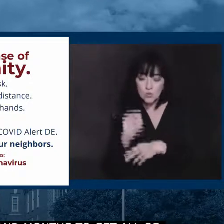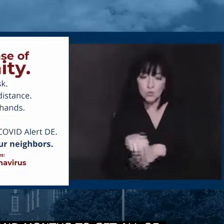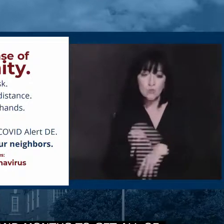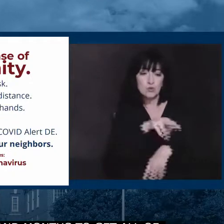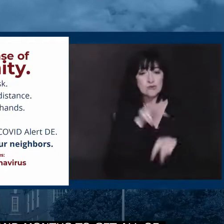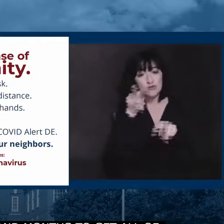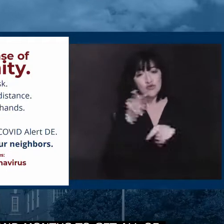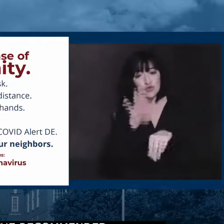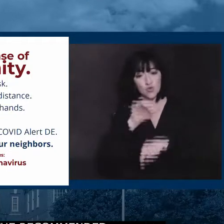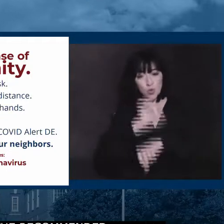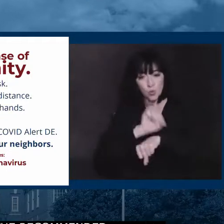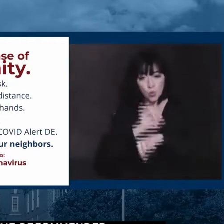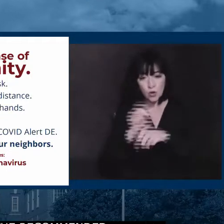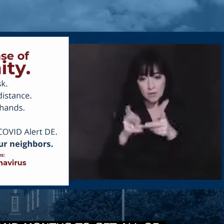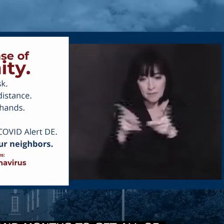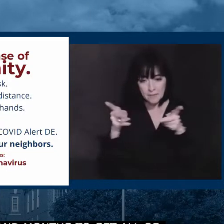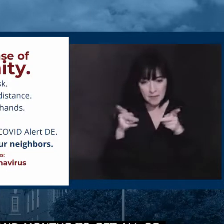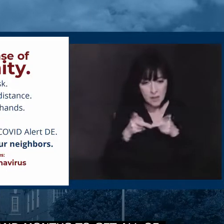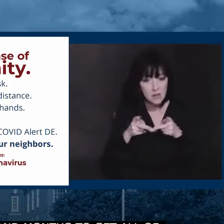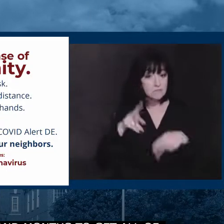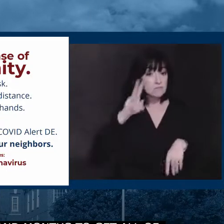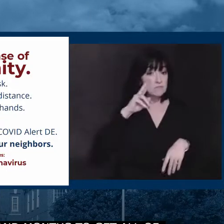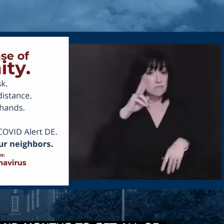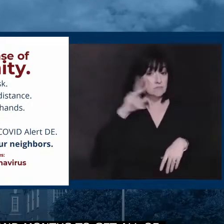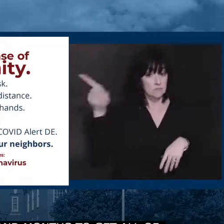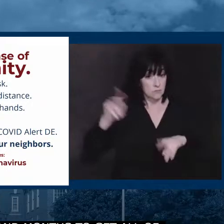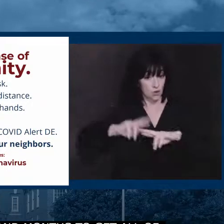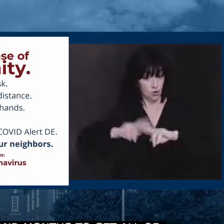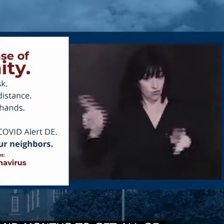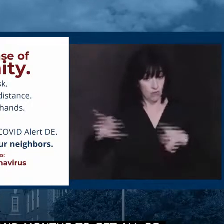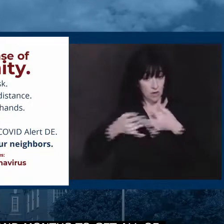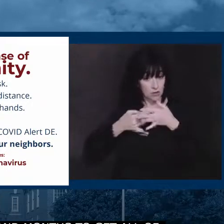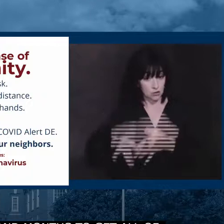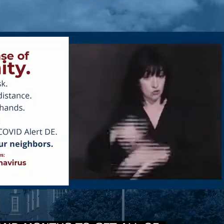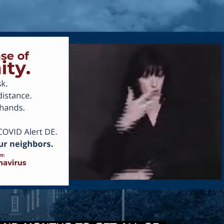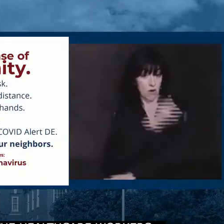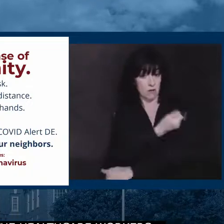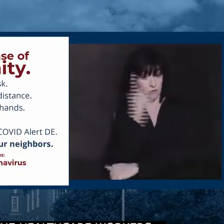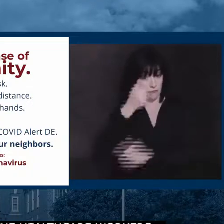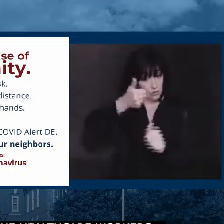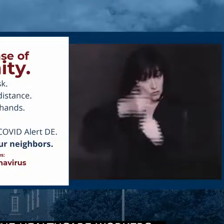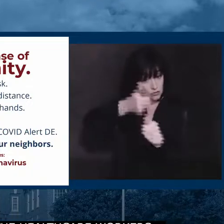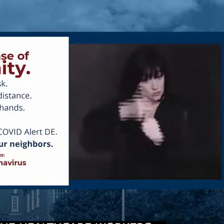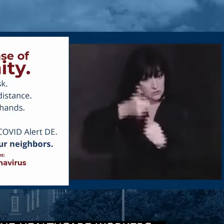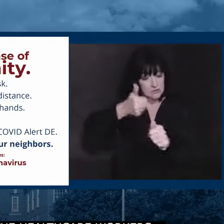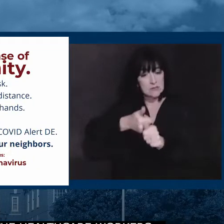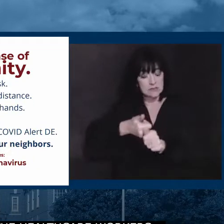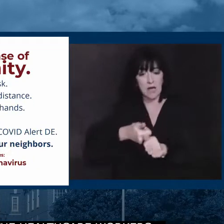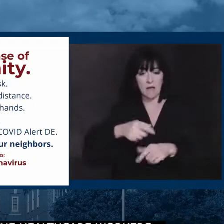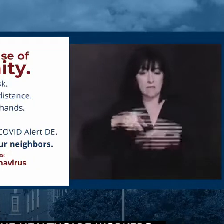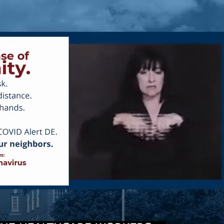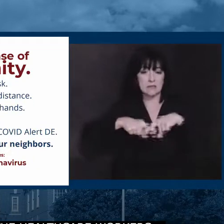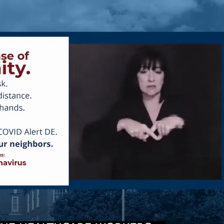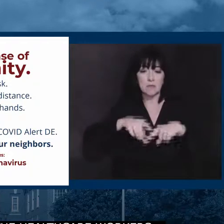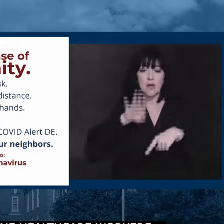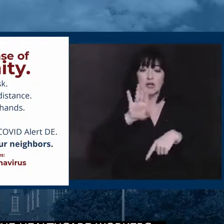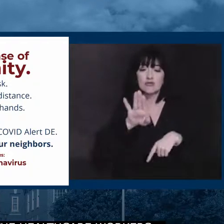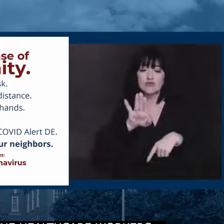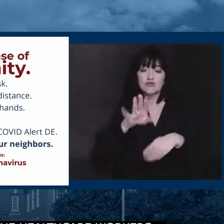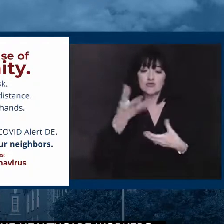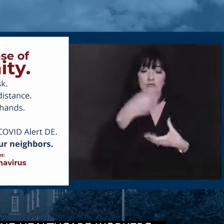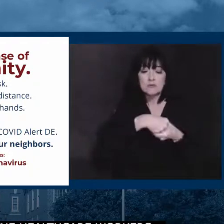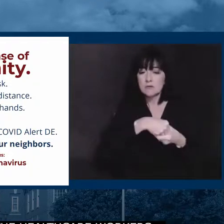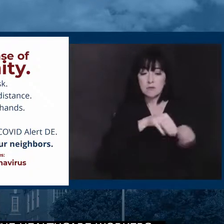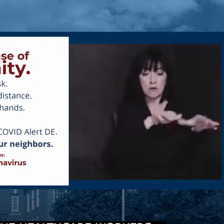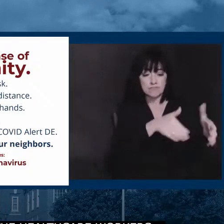employment center and near you, and where you fall in that priority line. And